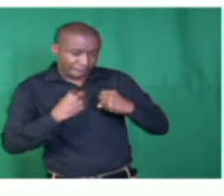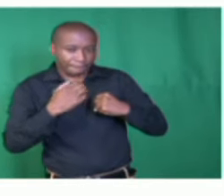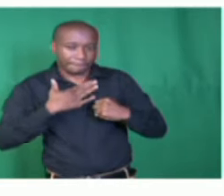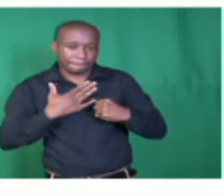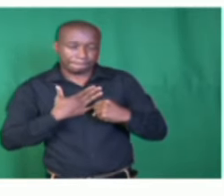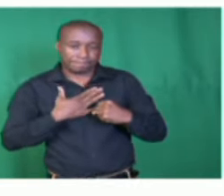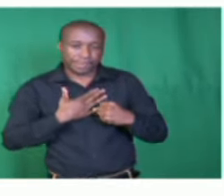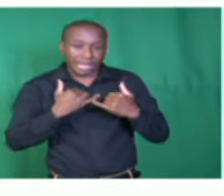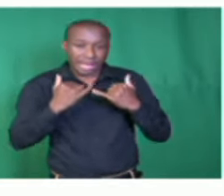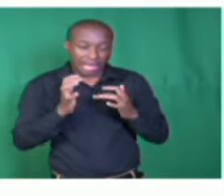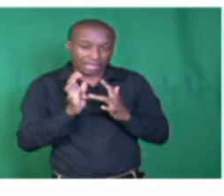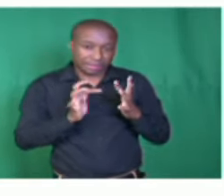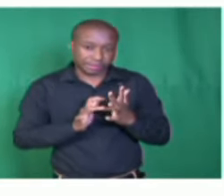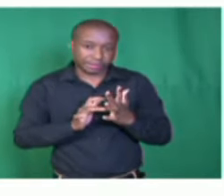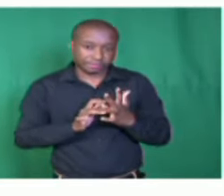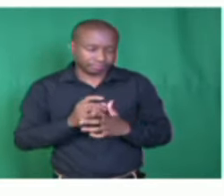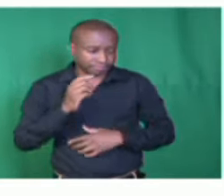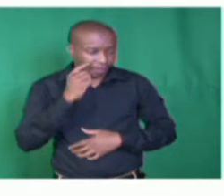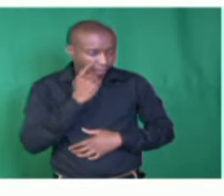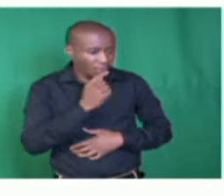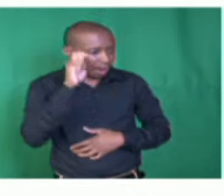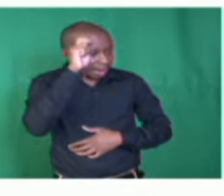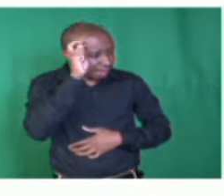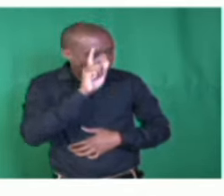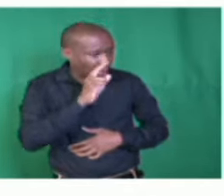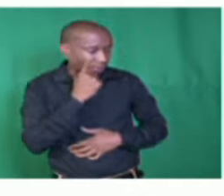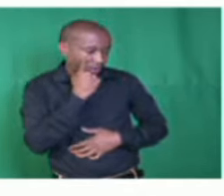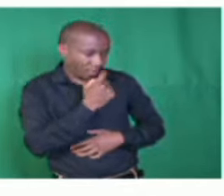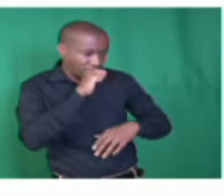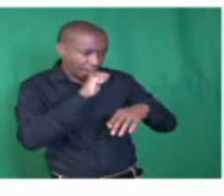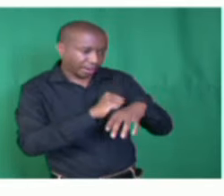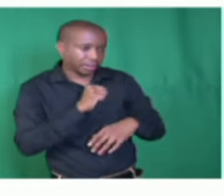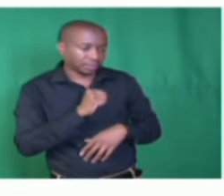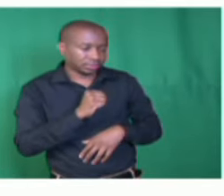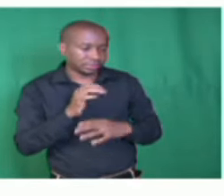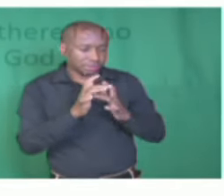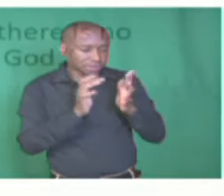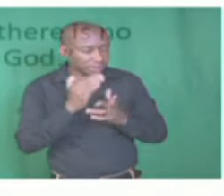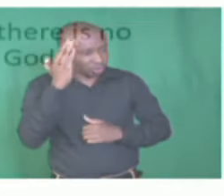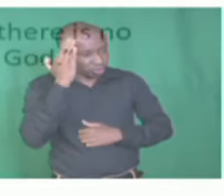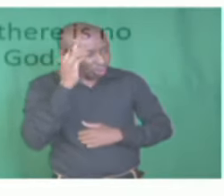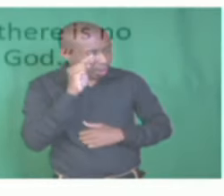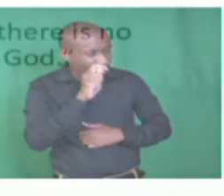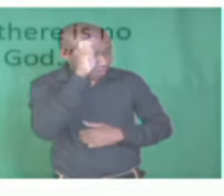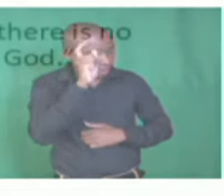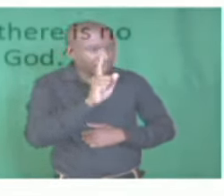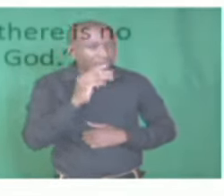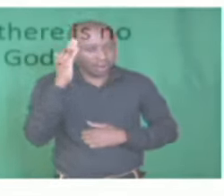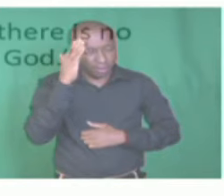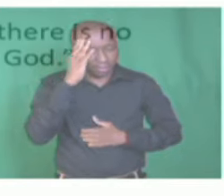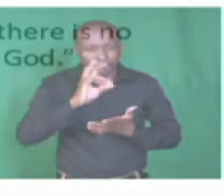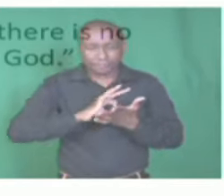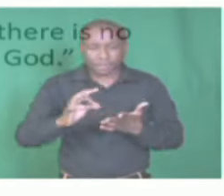Actually, Jesus will just read through their minds and their hearts. He already knew what they were going to say. And